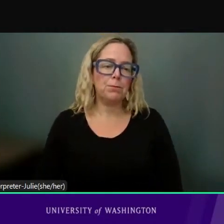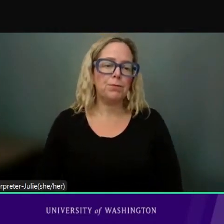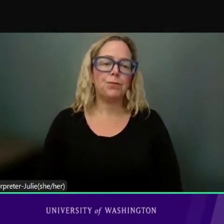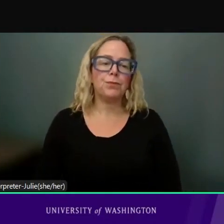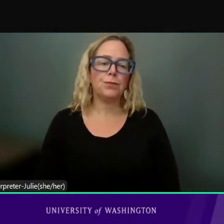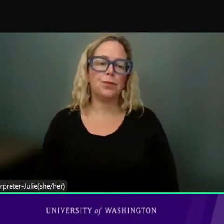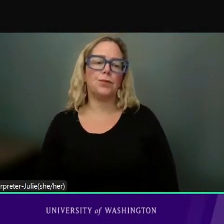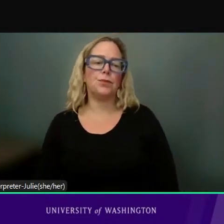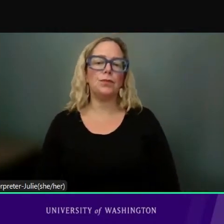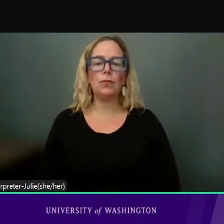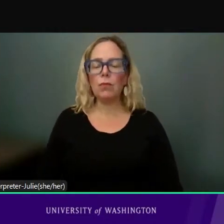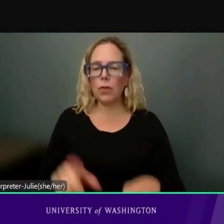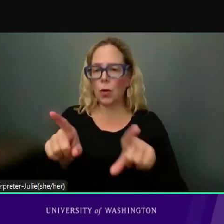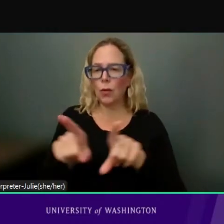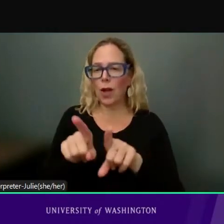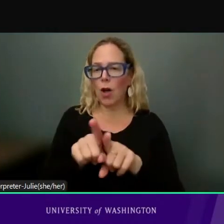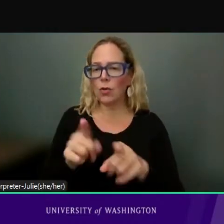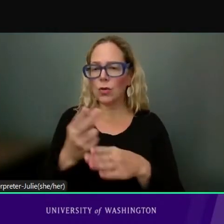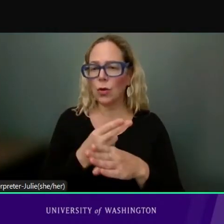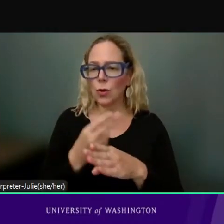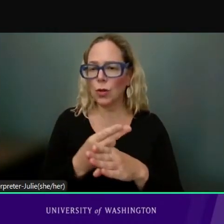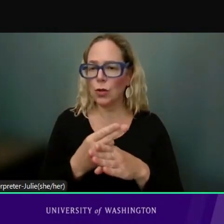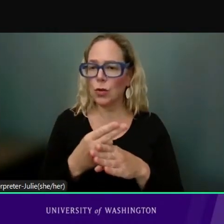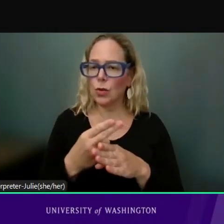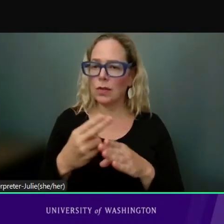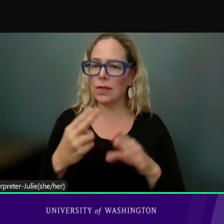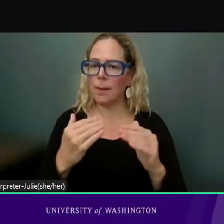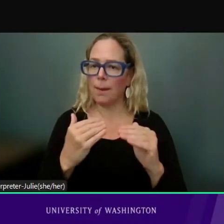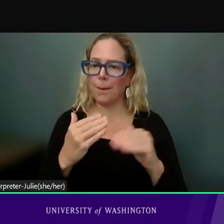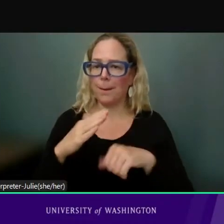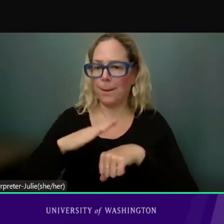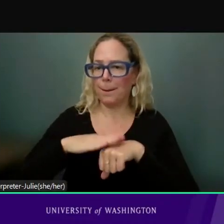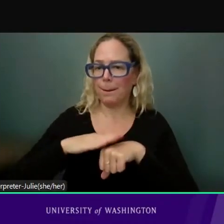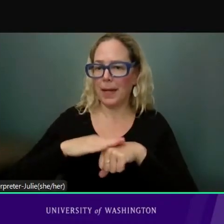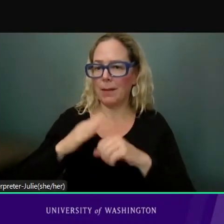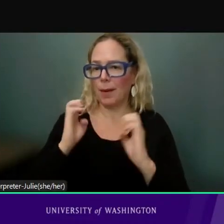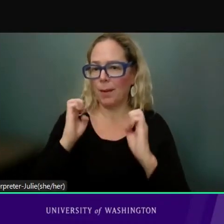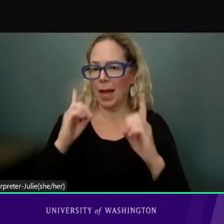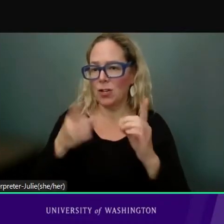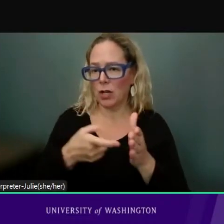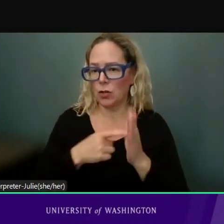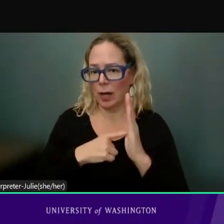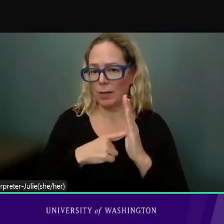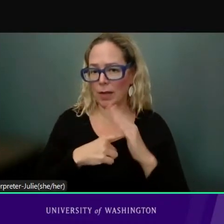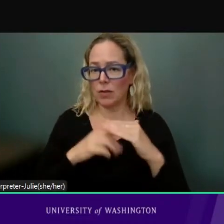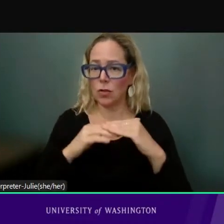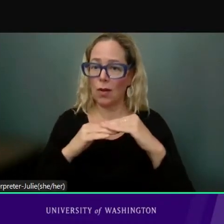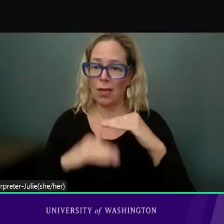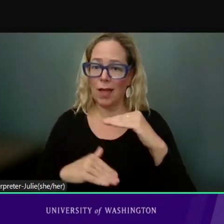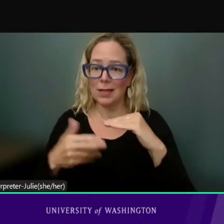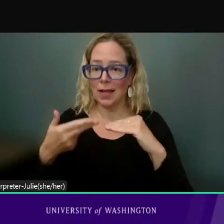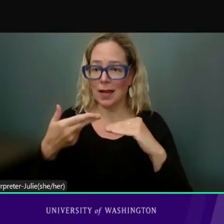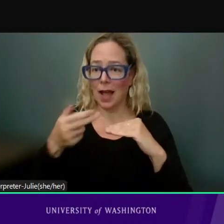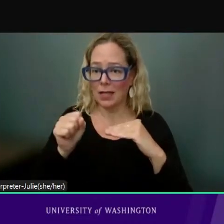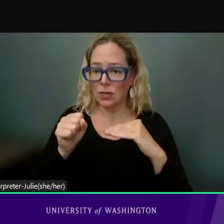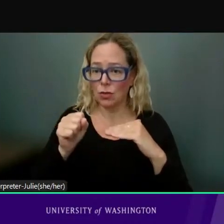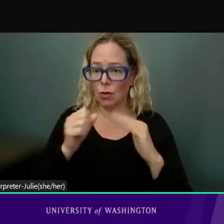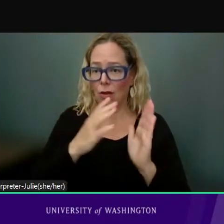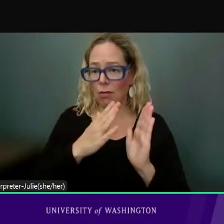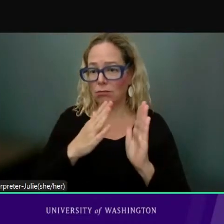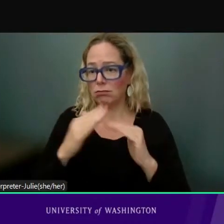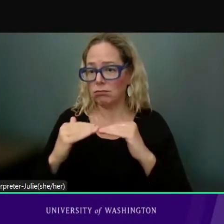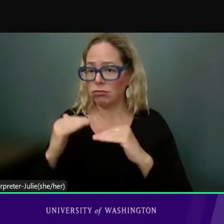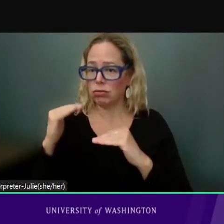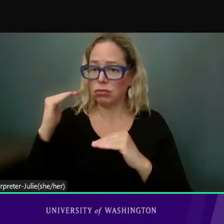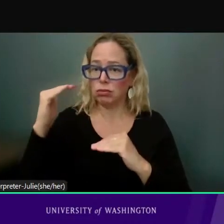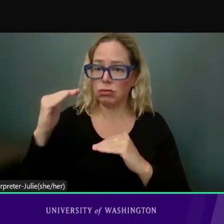used minimum education requirements, which ranged from less than high school education to a doctorate degree.